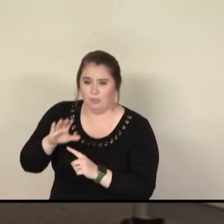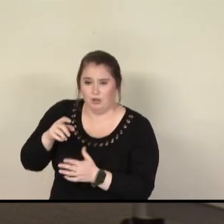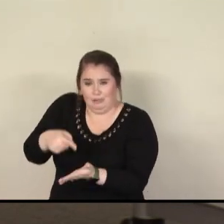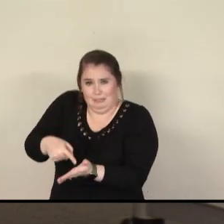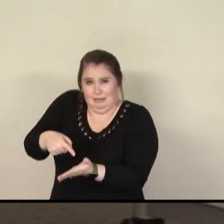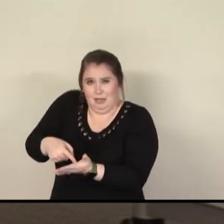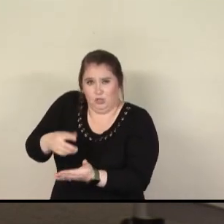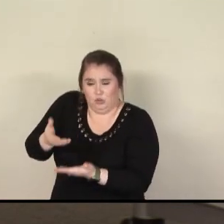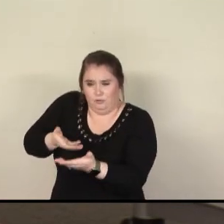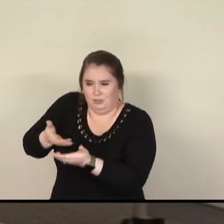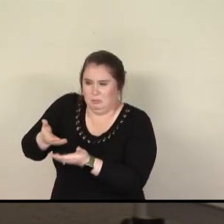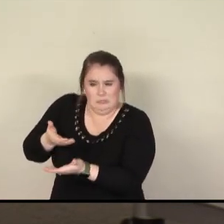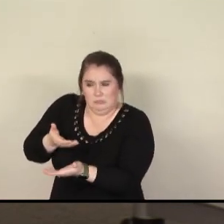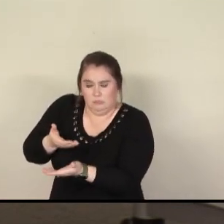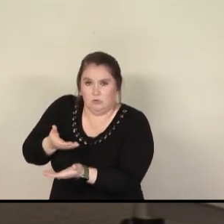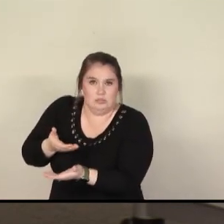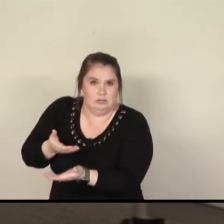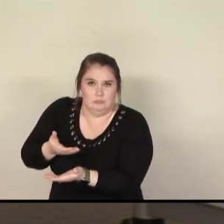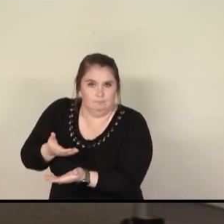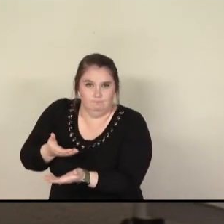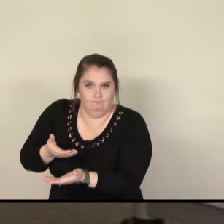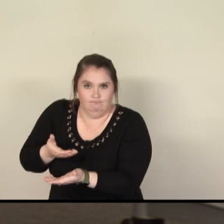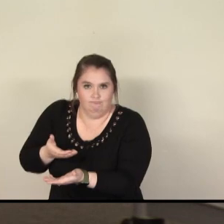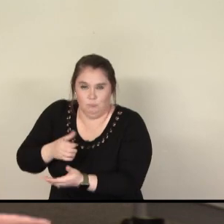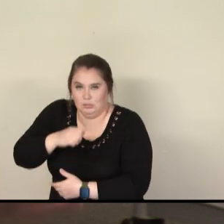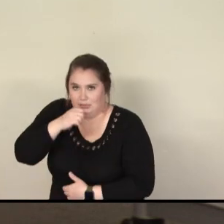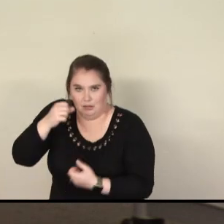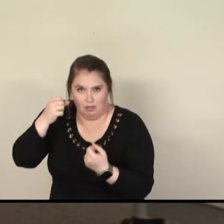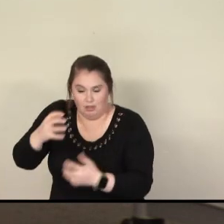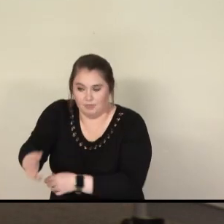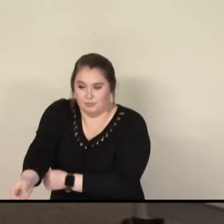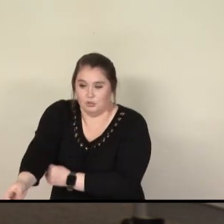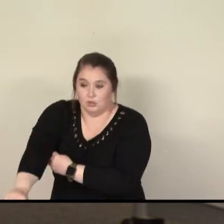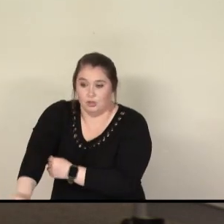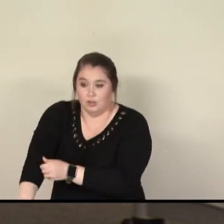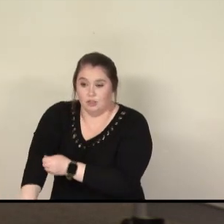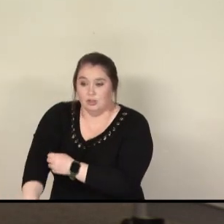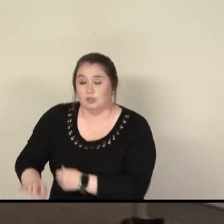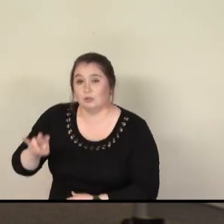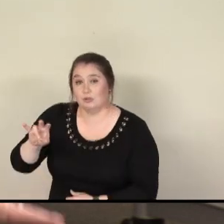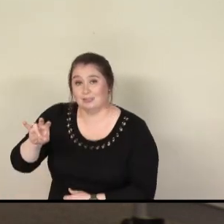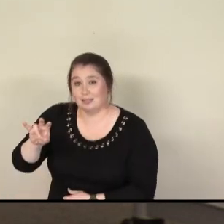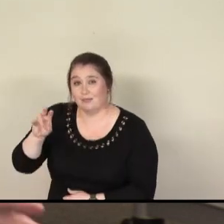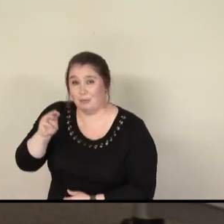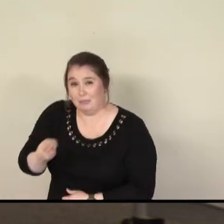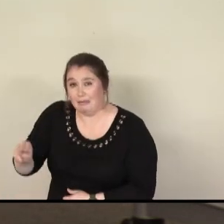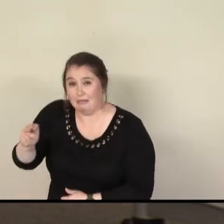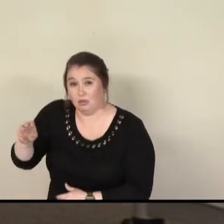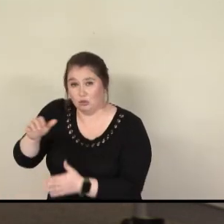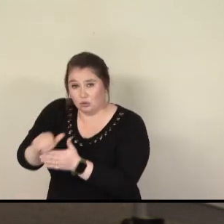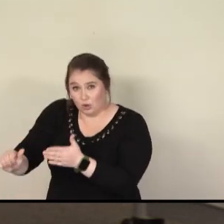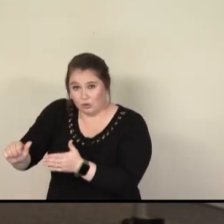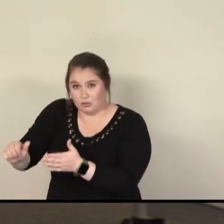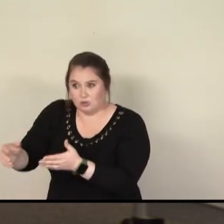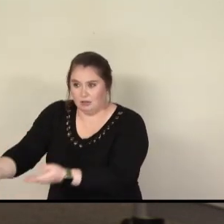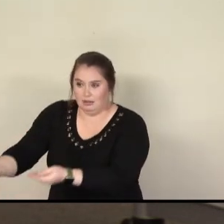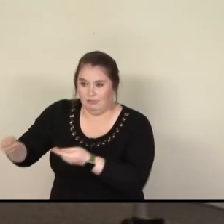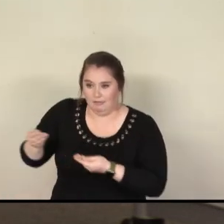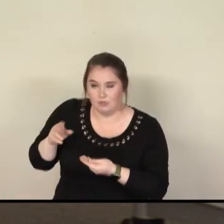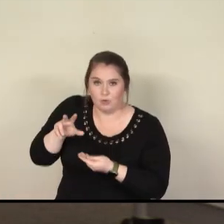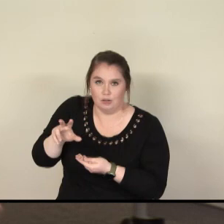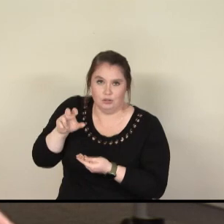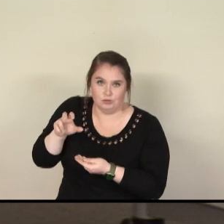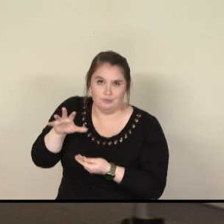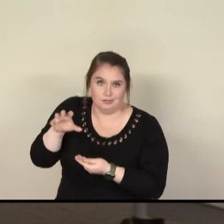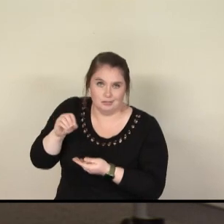not very much this past year. So instead of the $1 million, we only got about $300,000. So we'll still eventually get all the money,